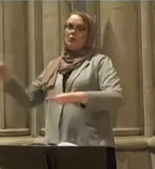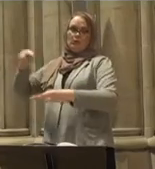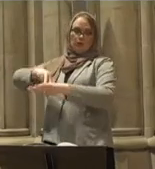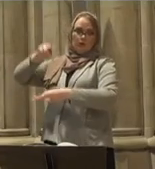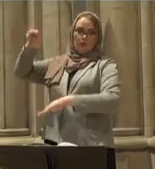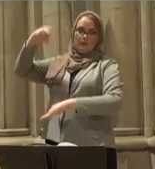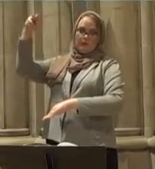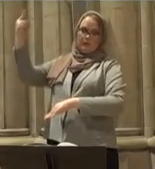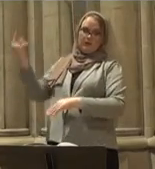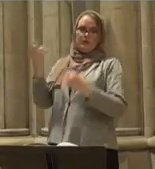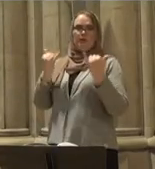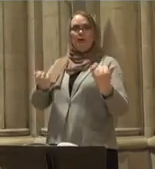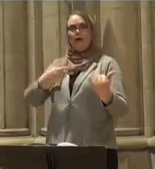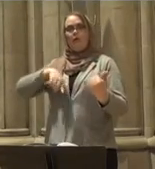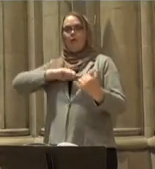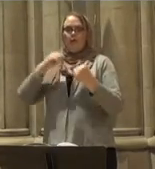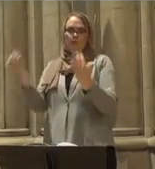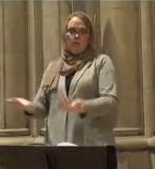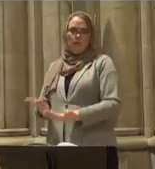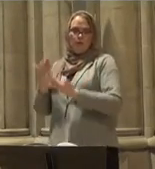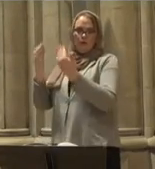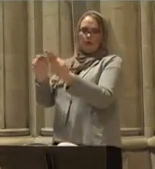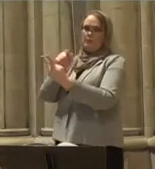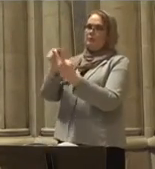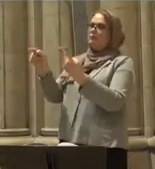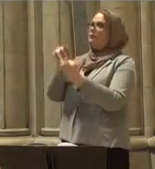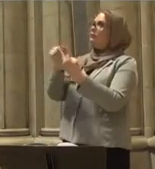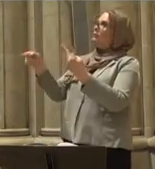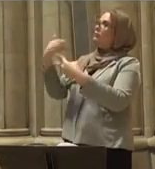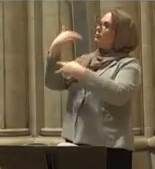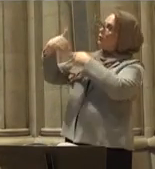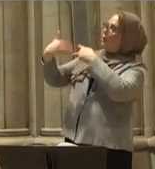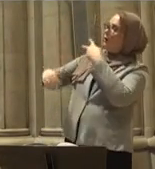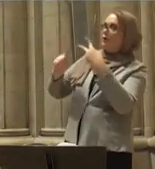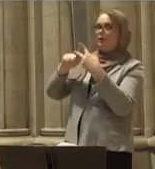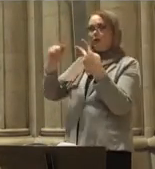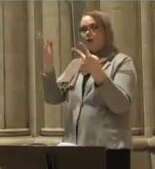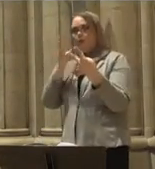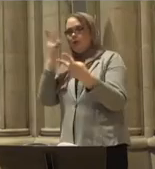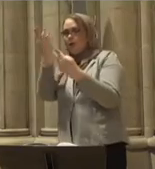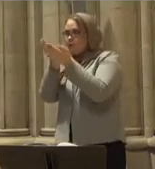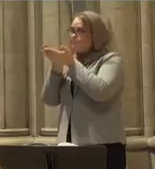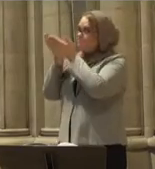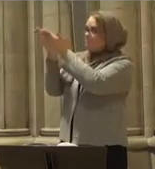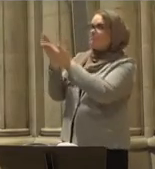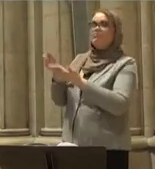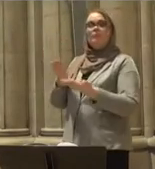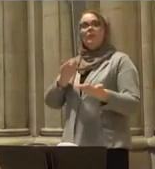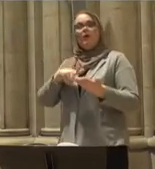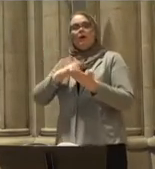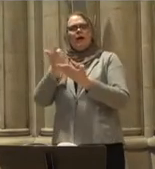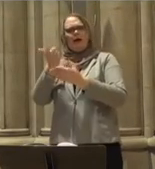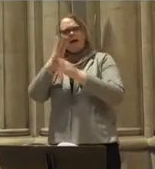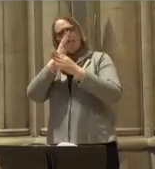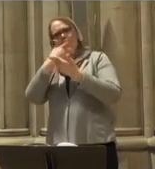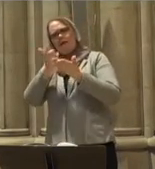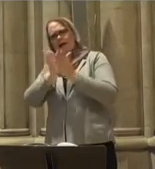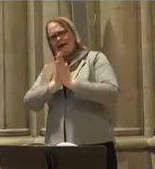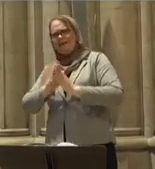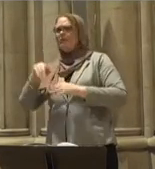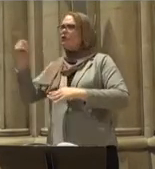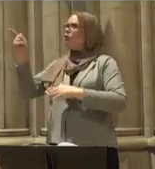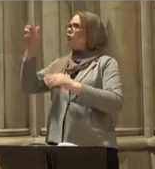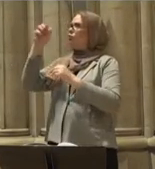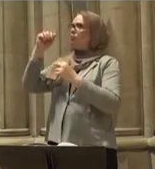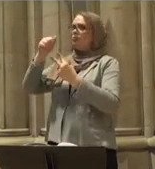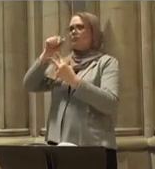we now present to you from your creation this bread and this wine. By your Holy Spirit, may they be